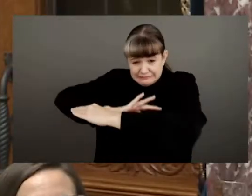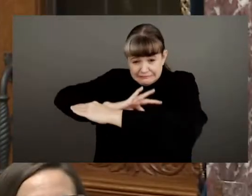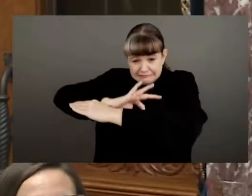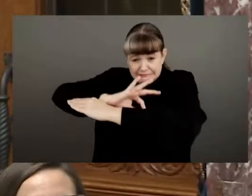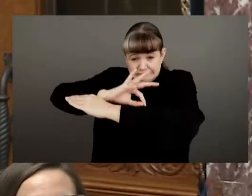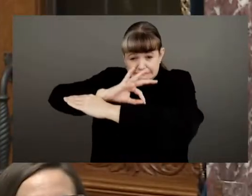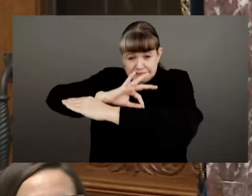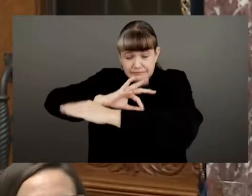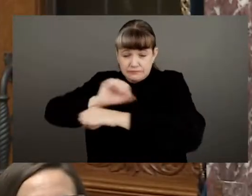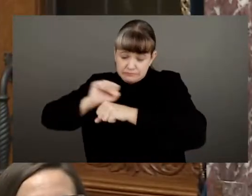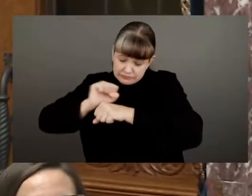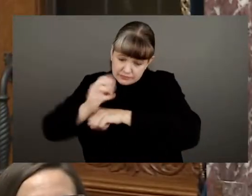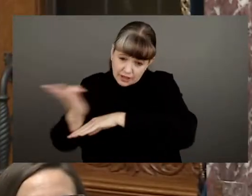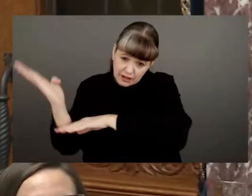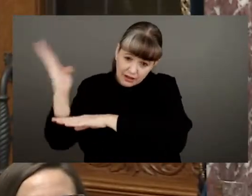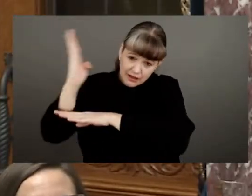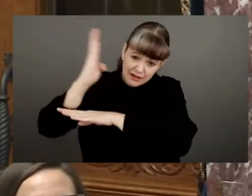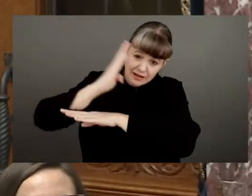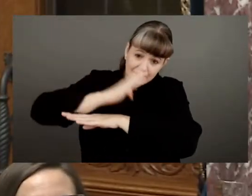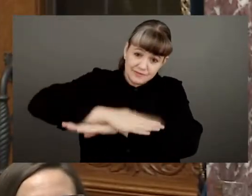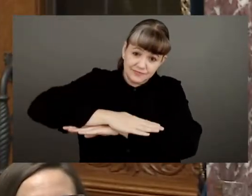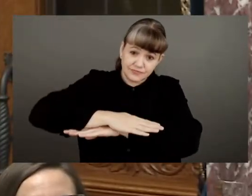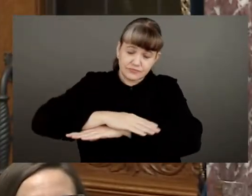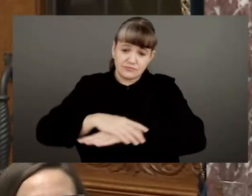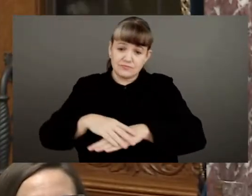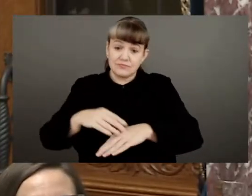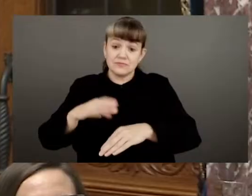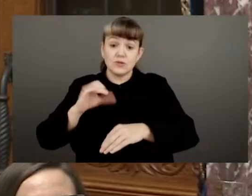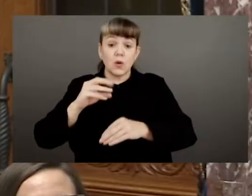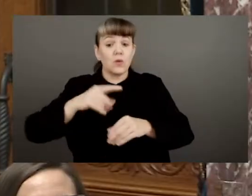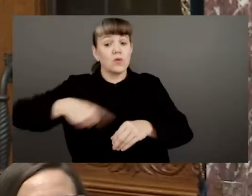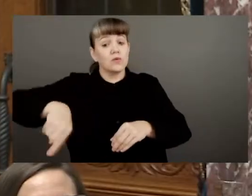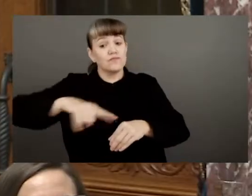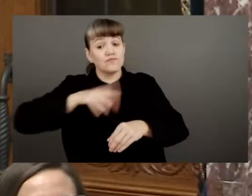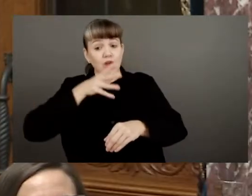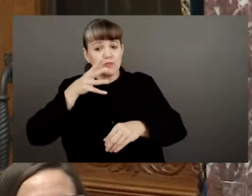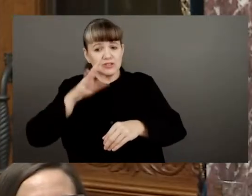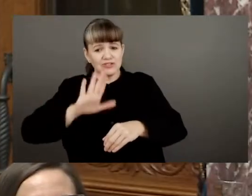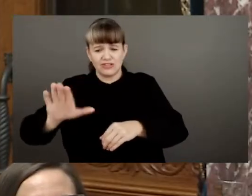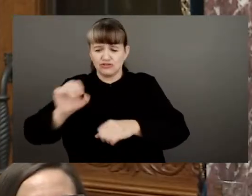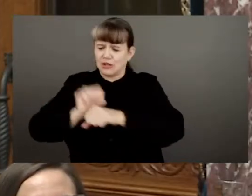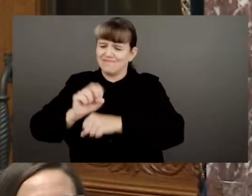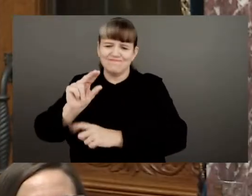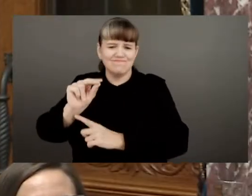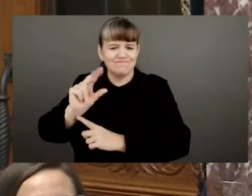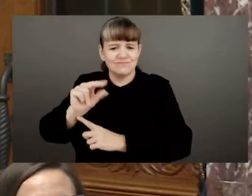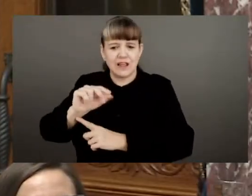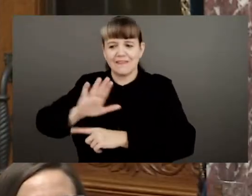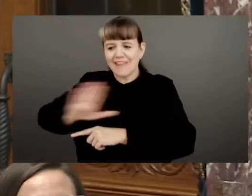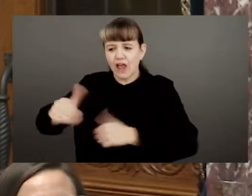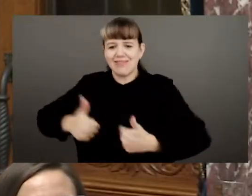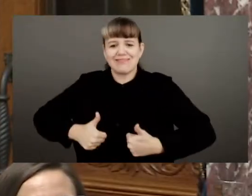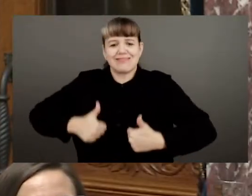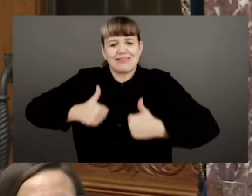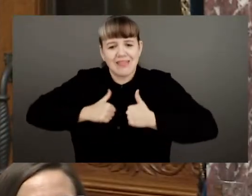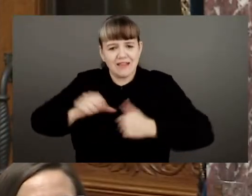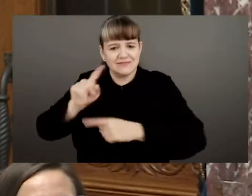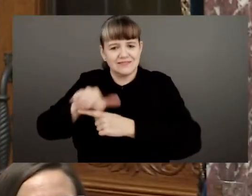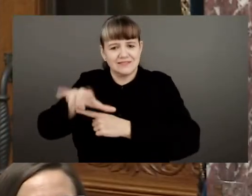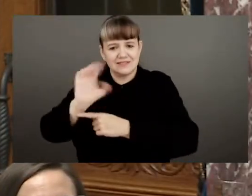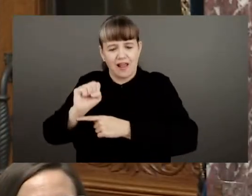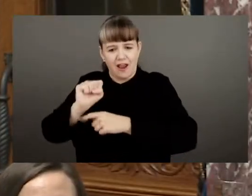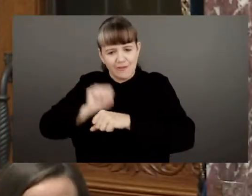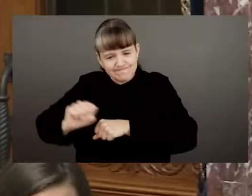an occupation, it is a way of life built on perseverance, hope, love, and love for the land,